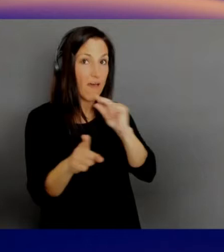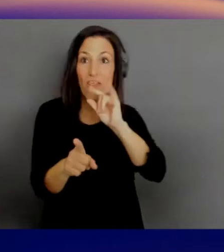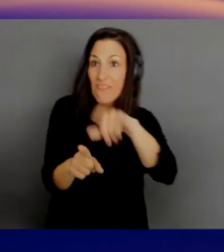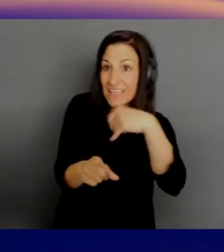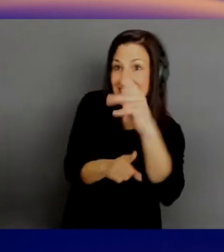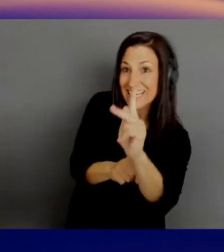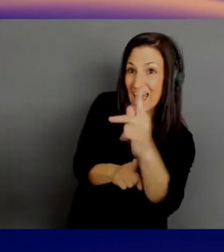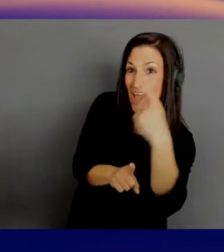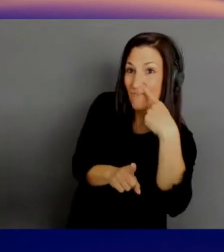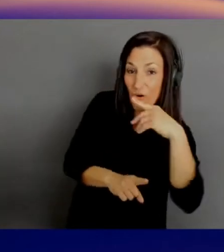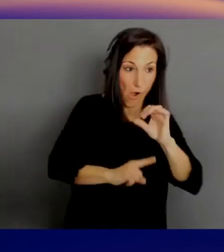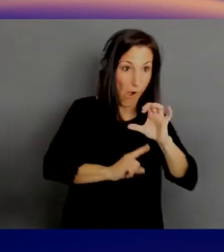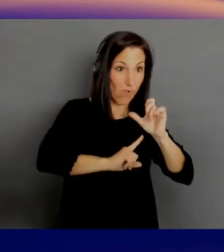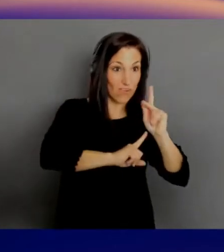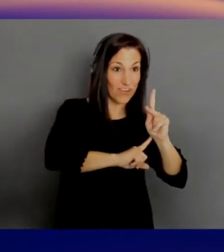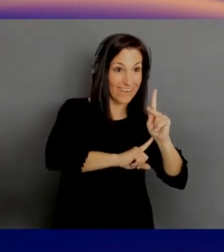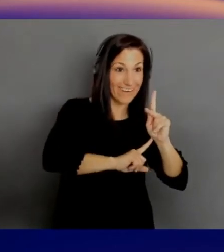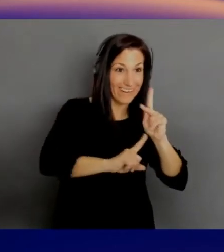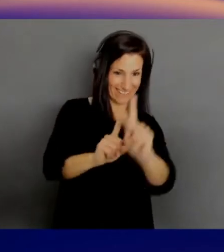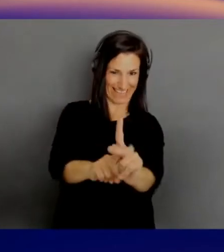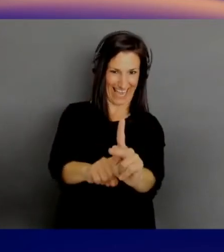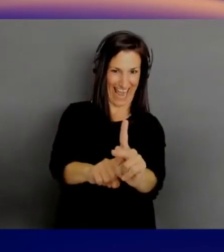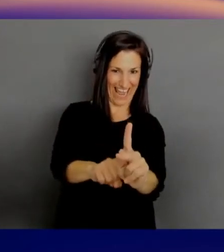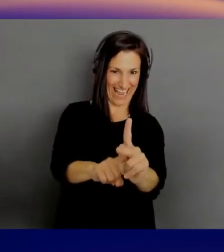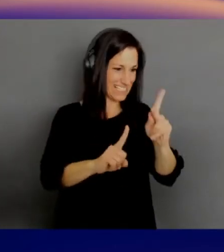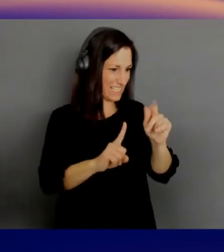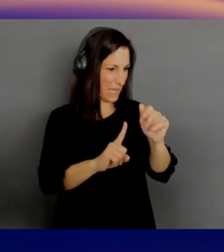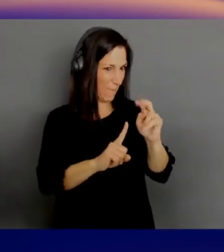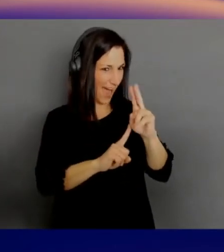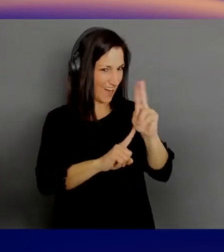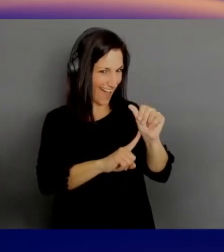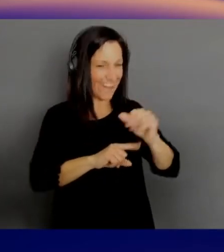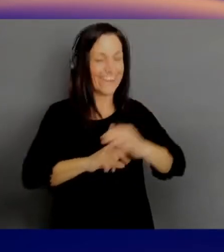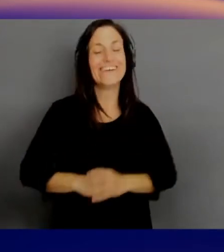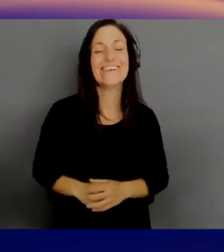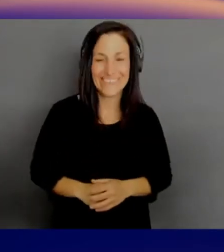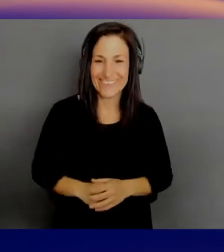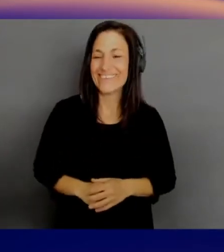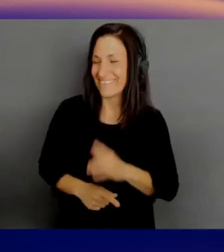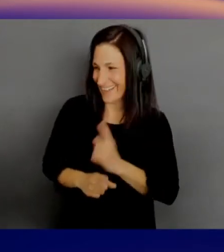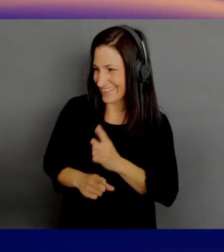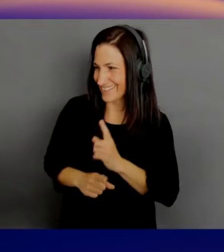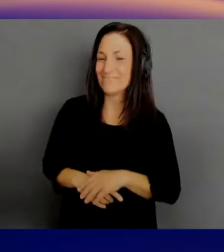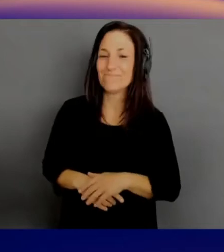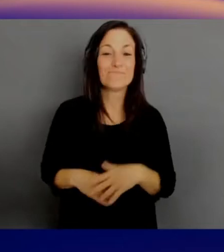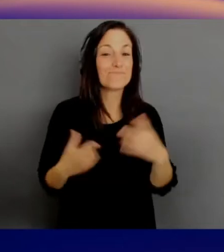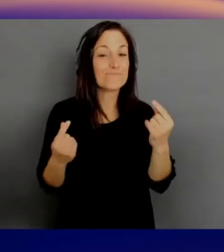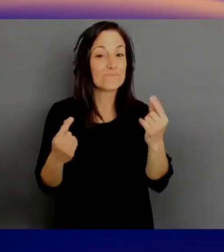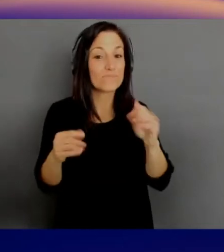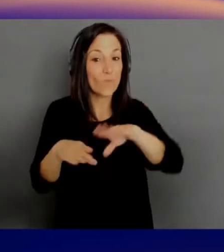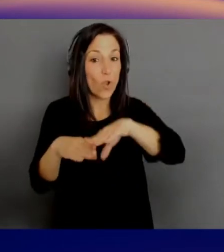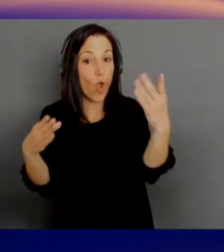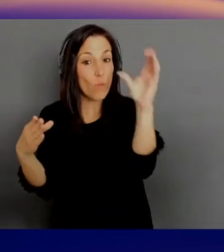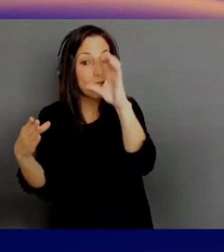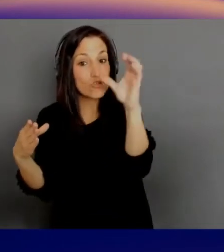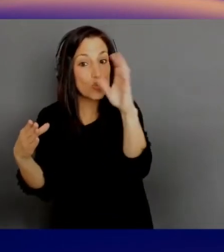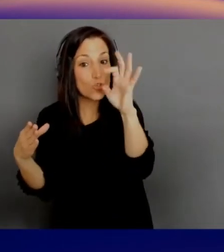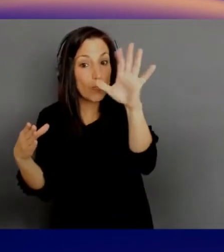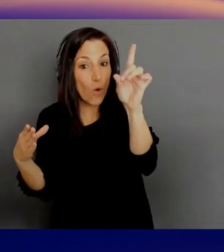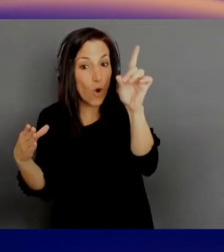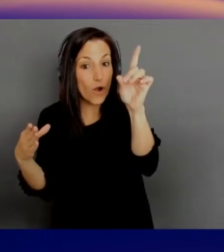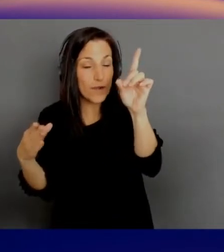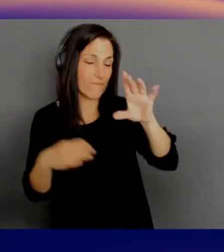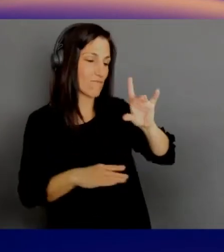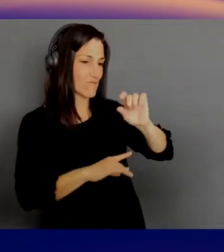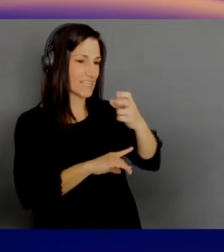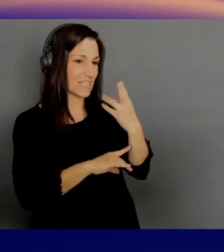Okay. Okay. So what we do basically, right? In OpenSearch board, OpenSearch dashboard,